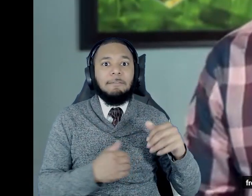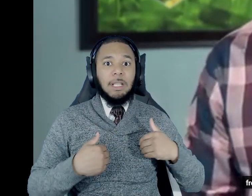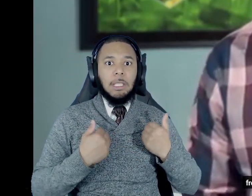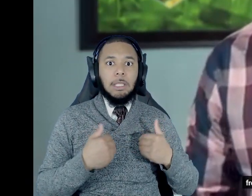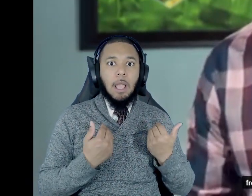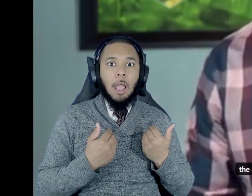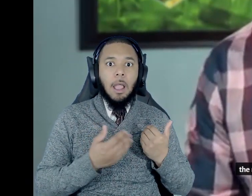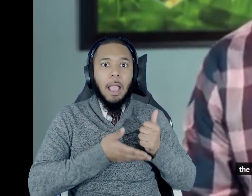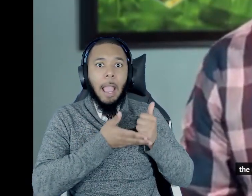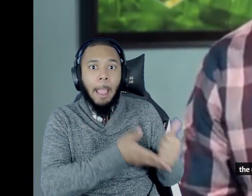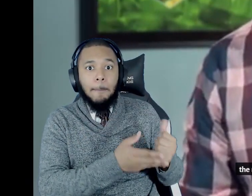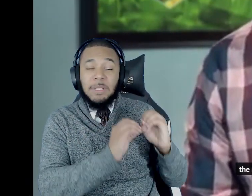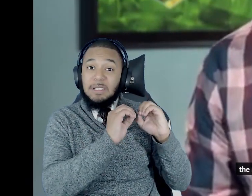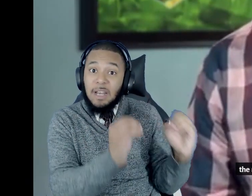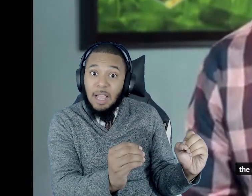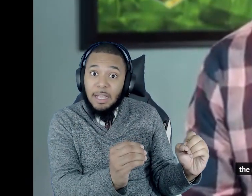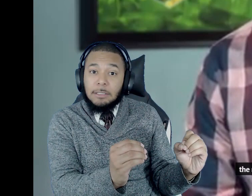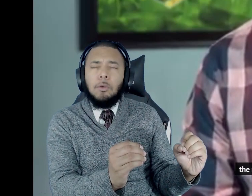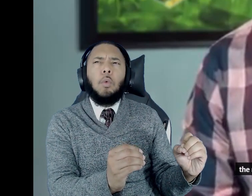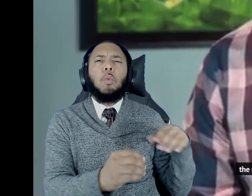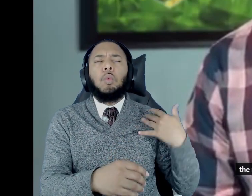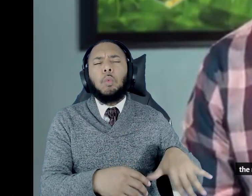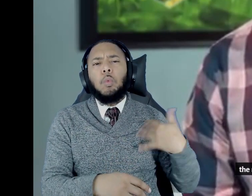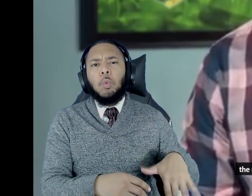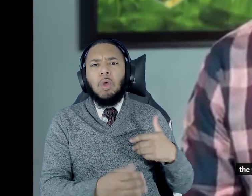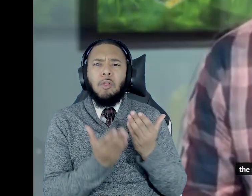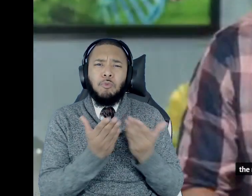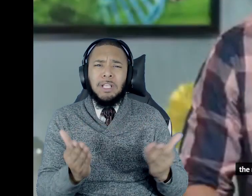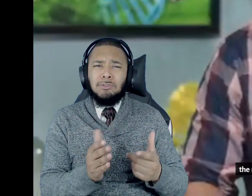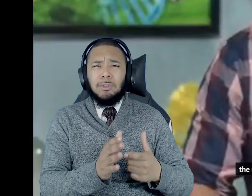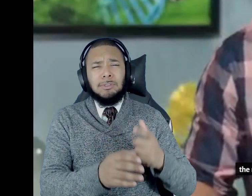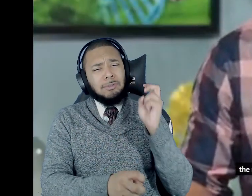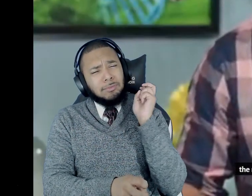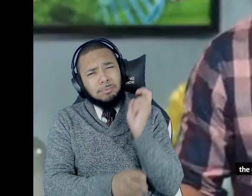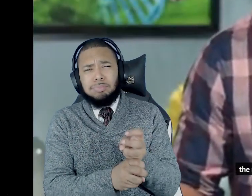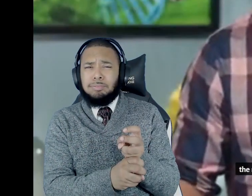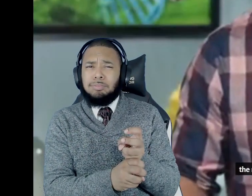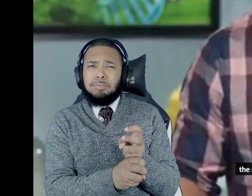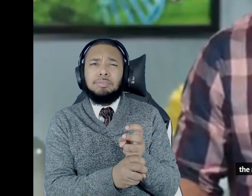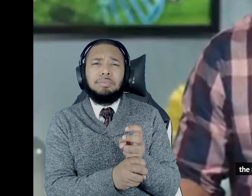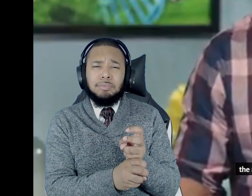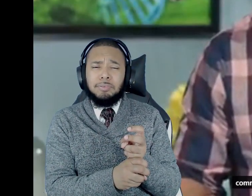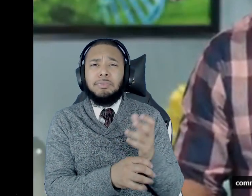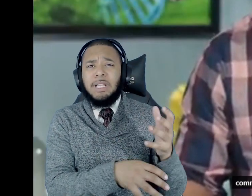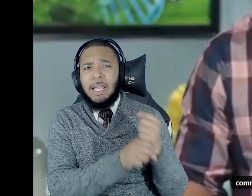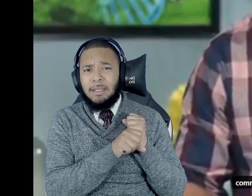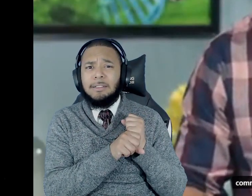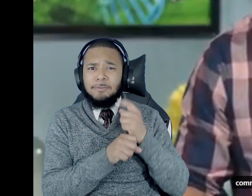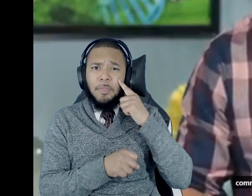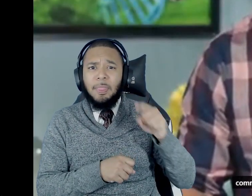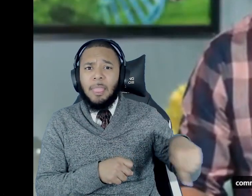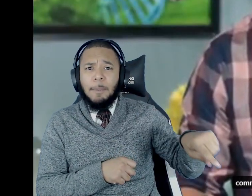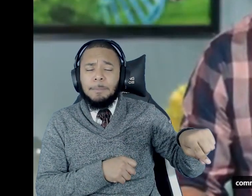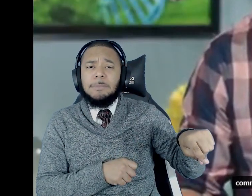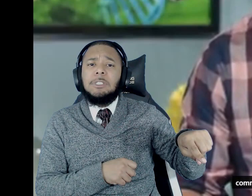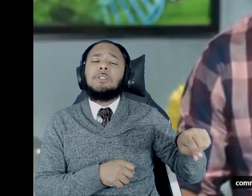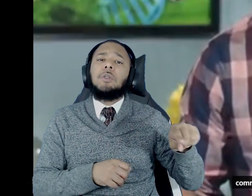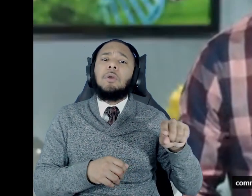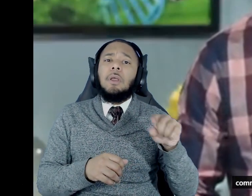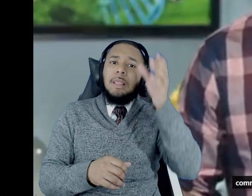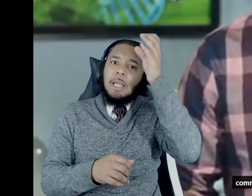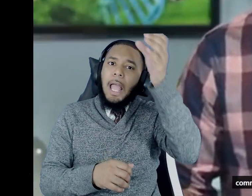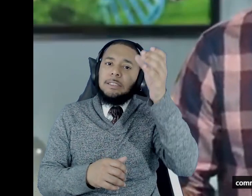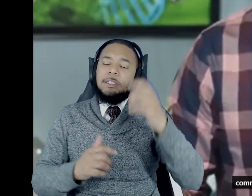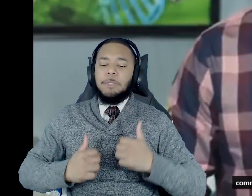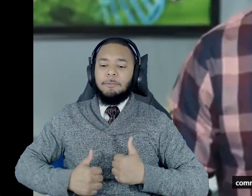then the resources become even more difficult to obtain. So this is where the idea of living